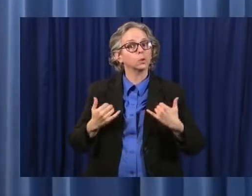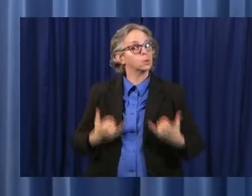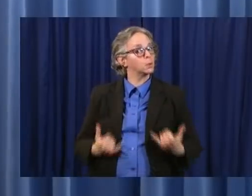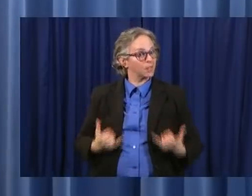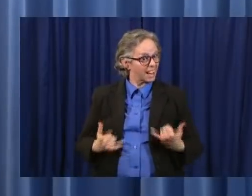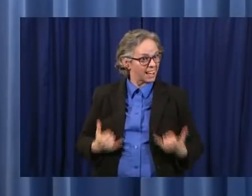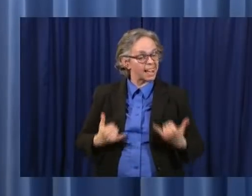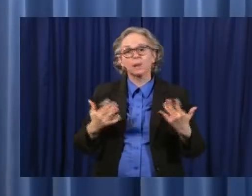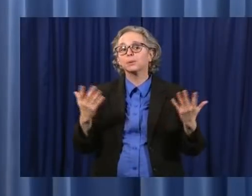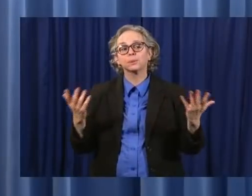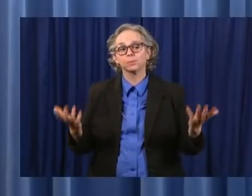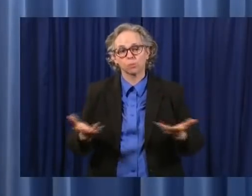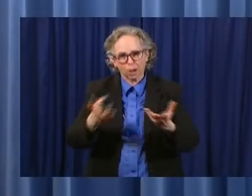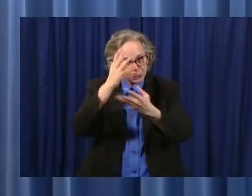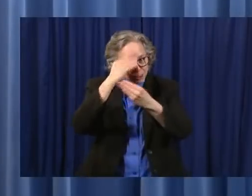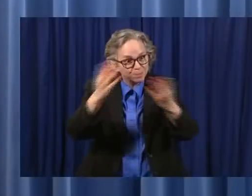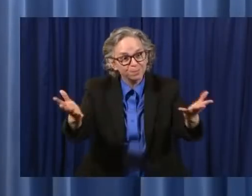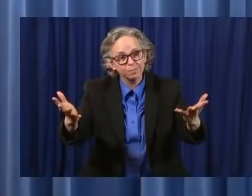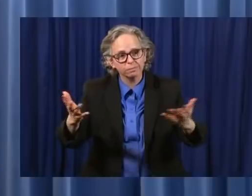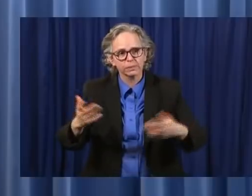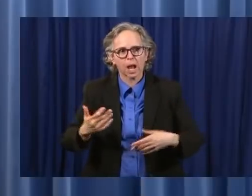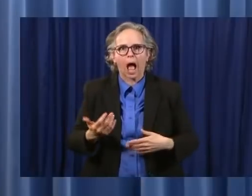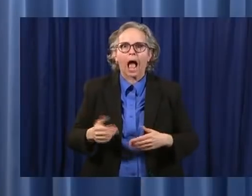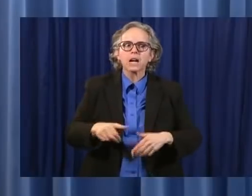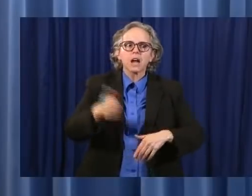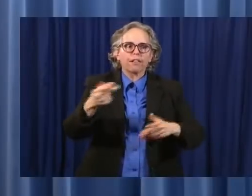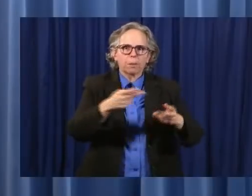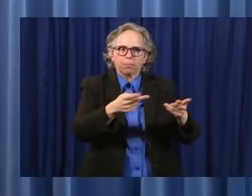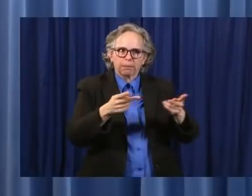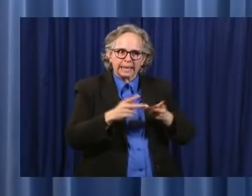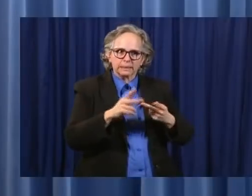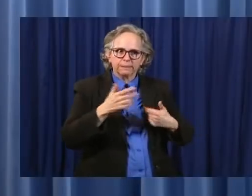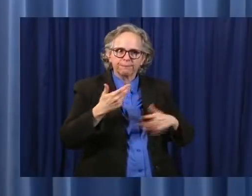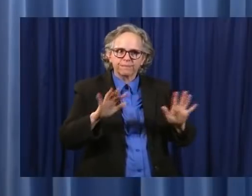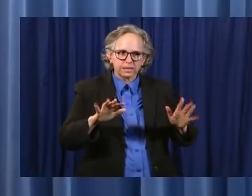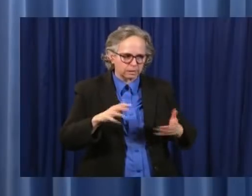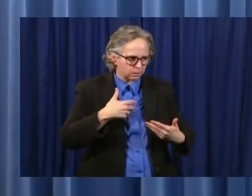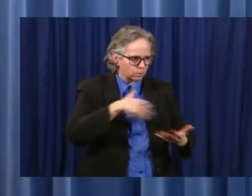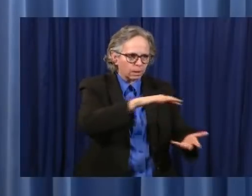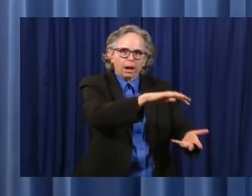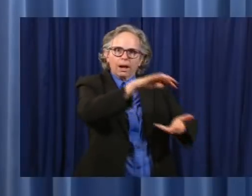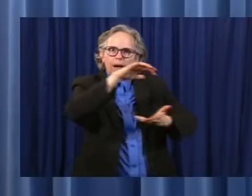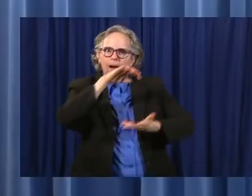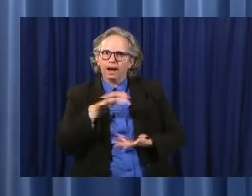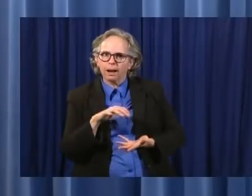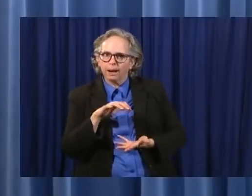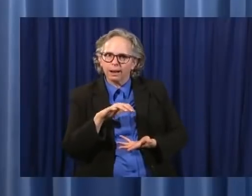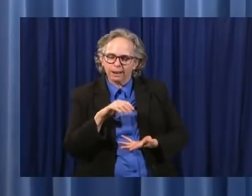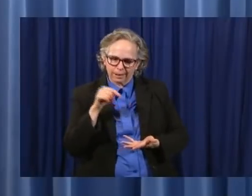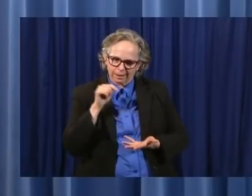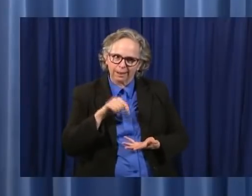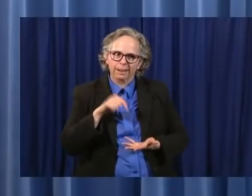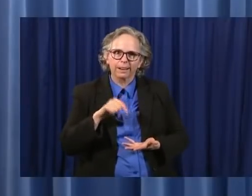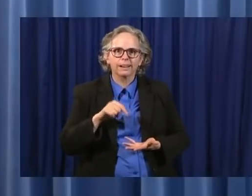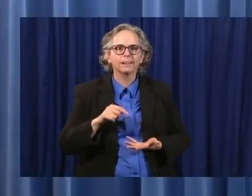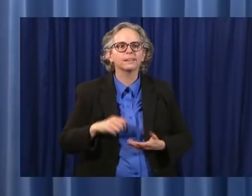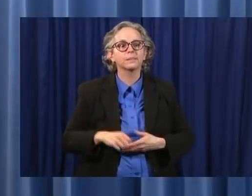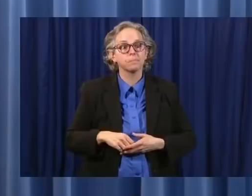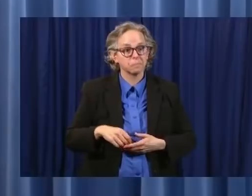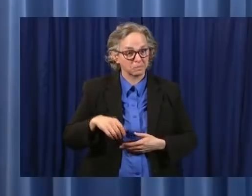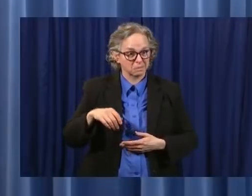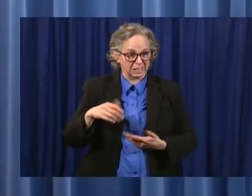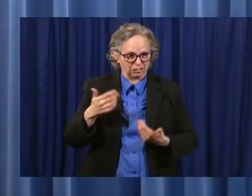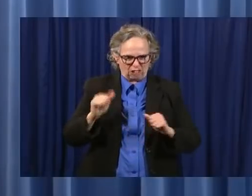these much-needed supplies. When it comes to the distribution of PPE, you've heard us talk about sending it where we know it's most